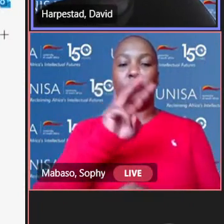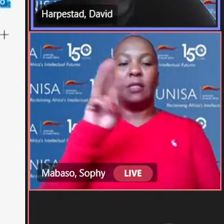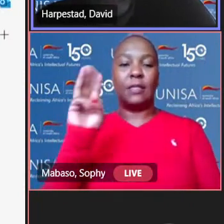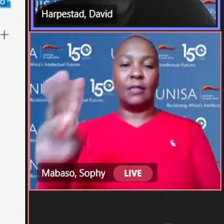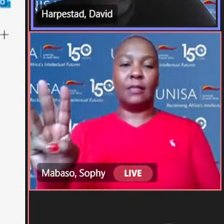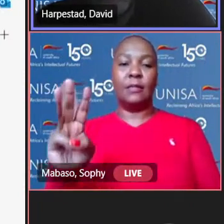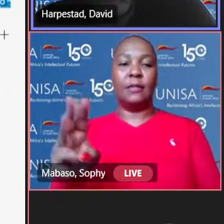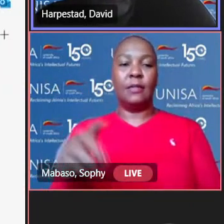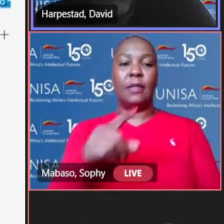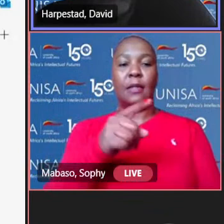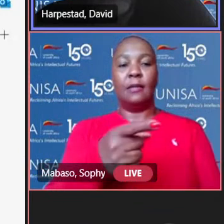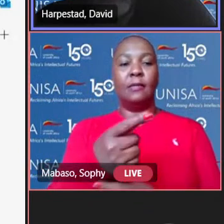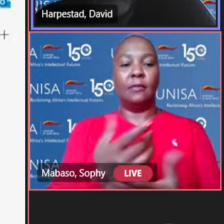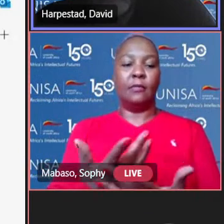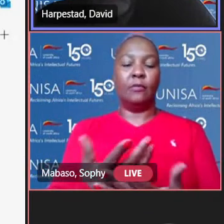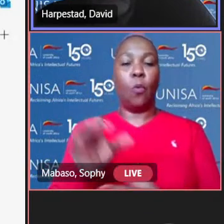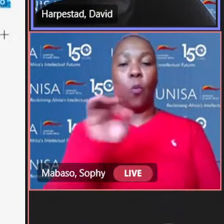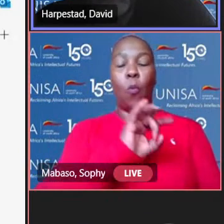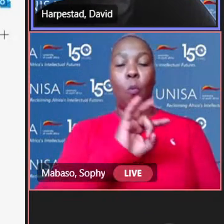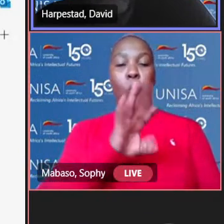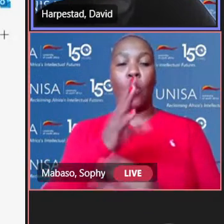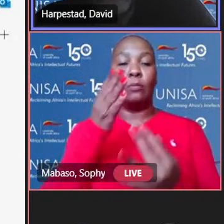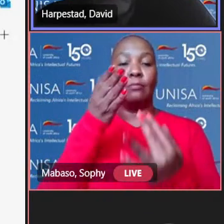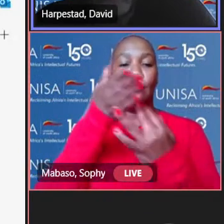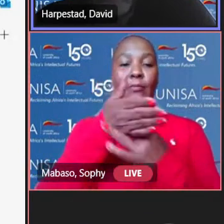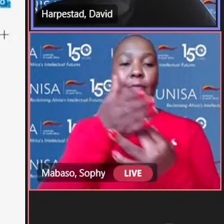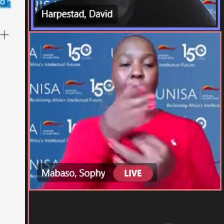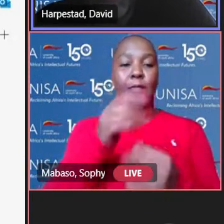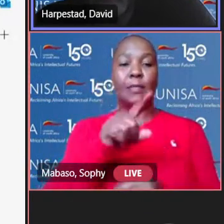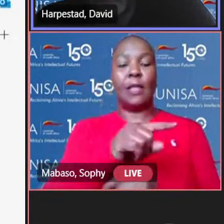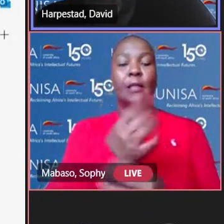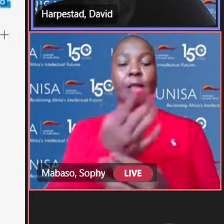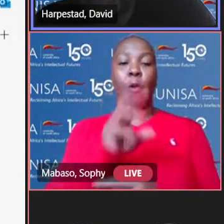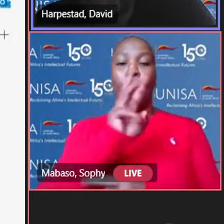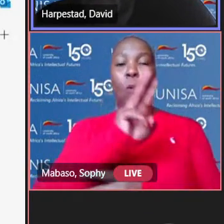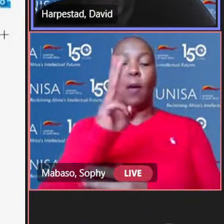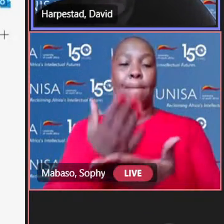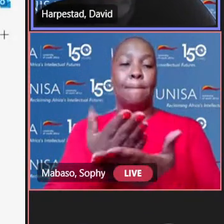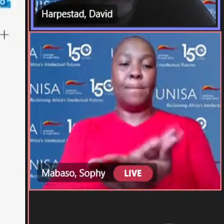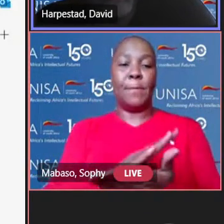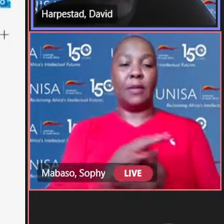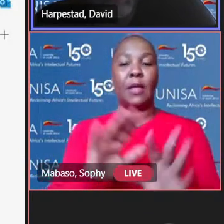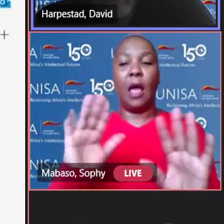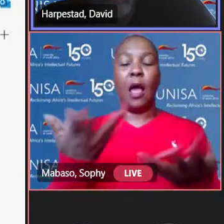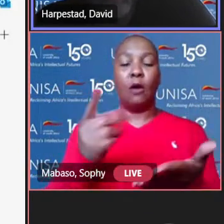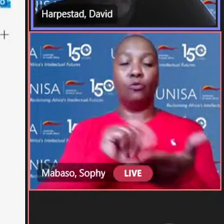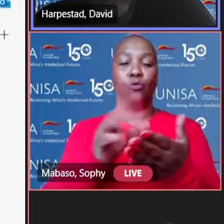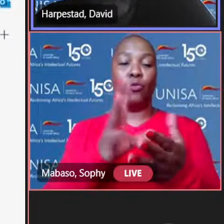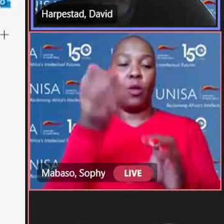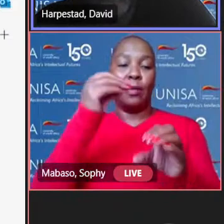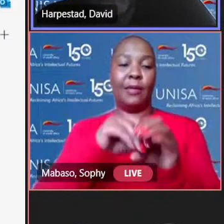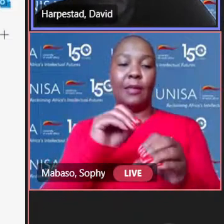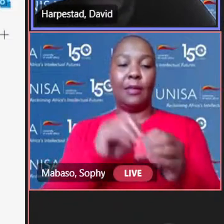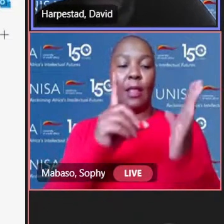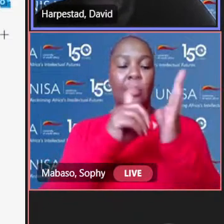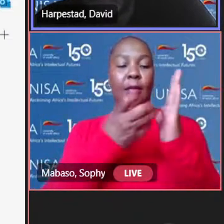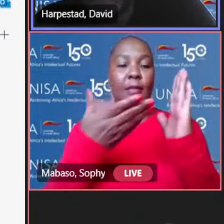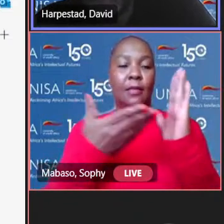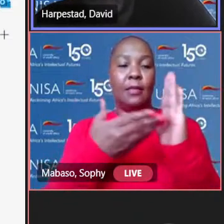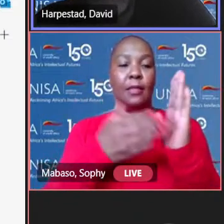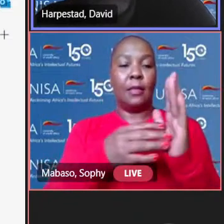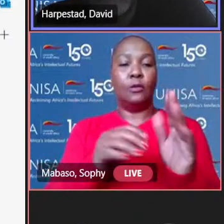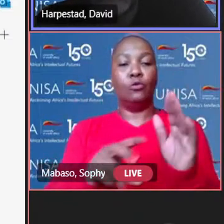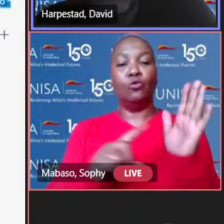adovh.unisa.ac.za. And once you get onto the web page, you'll see there is a how to log in page link. So if you click on it, it will show you step by